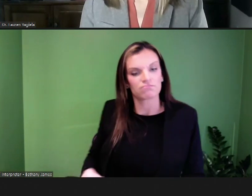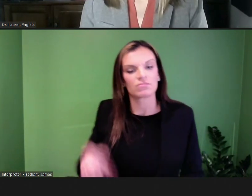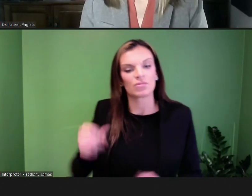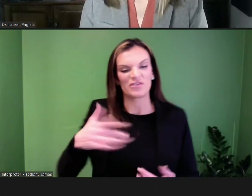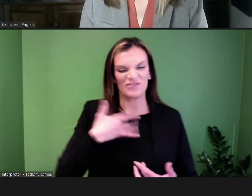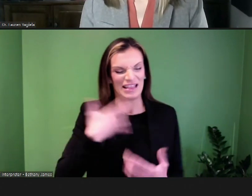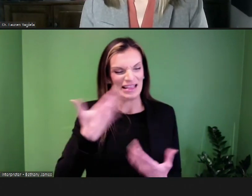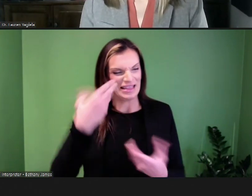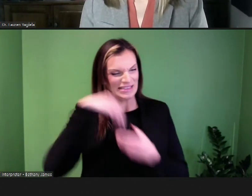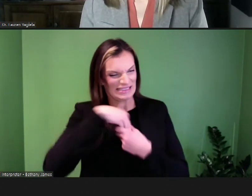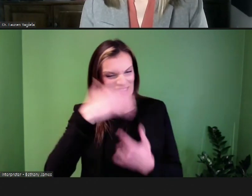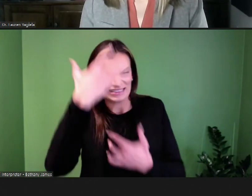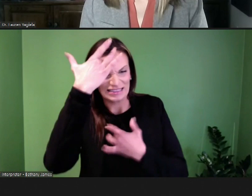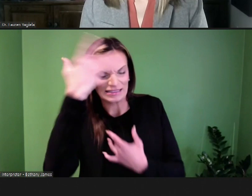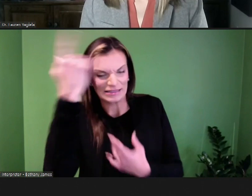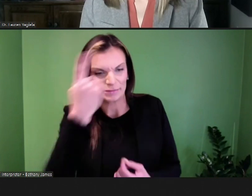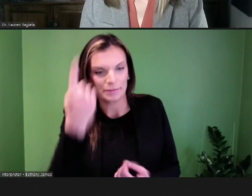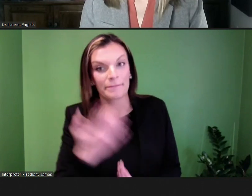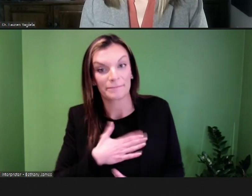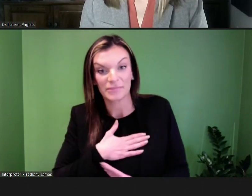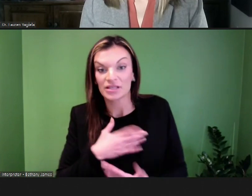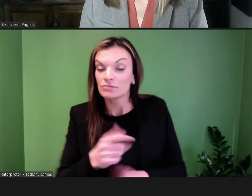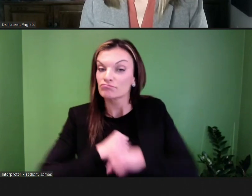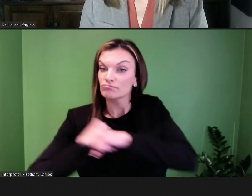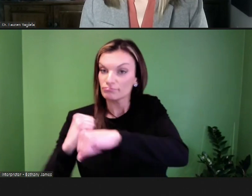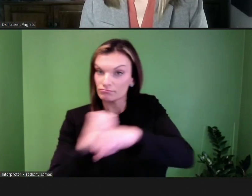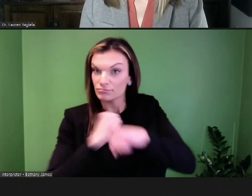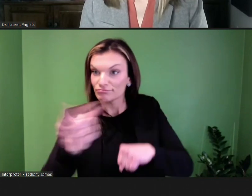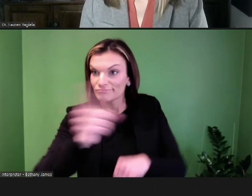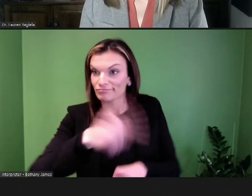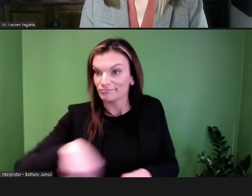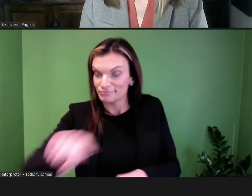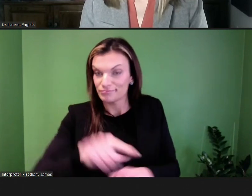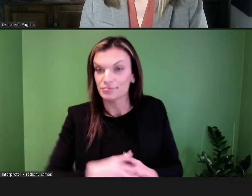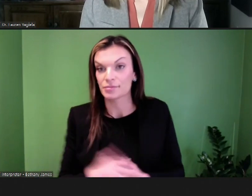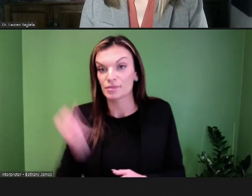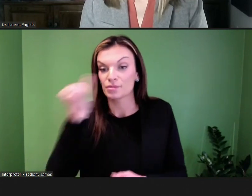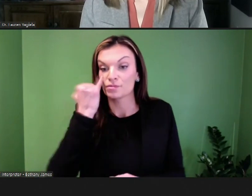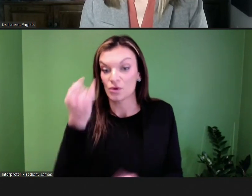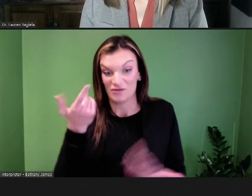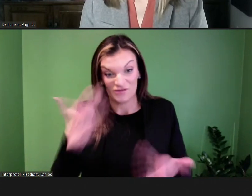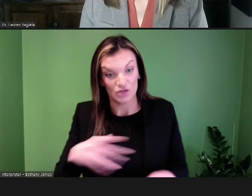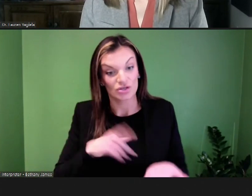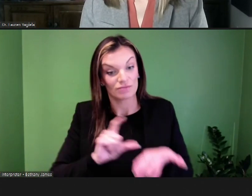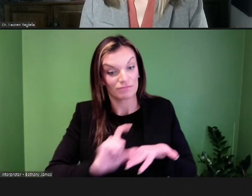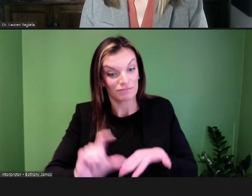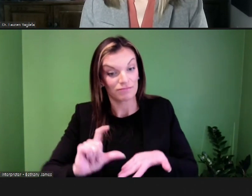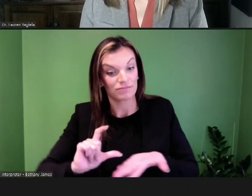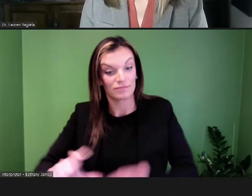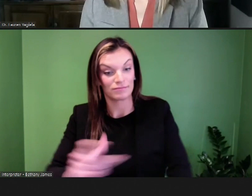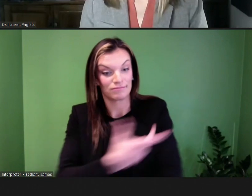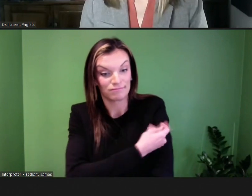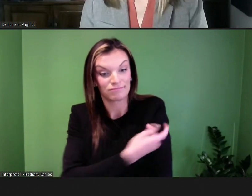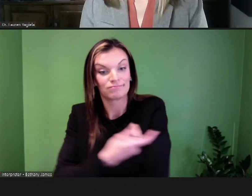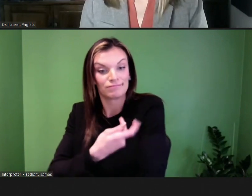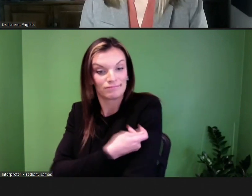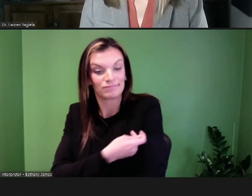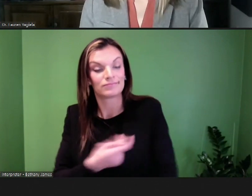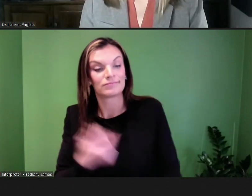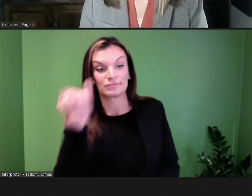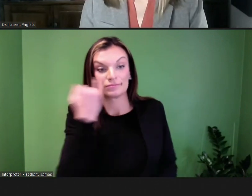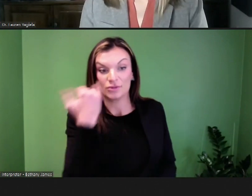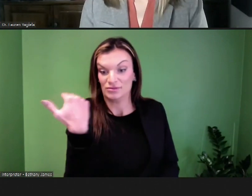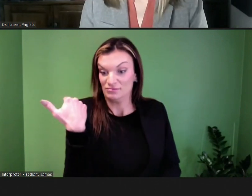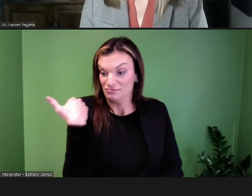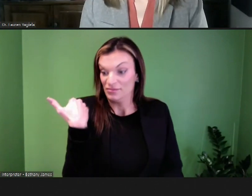COVID-19, take steps to keep others around you safe. If you received those 2 doses of Pfizer or Moderna more than 5 months ago,